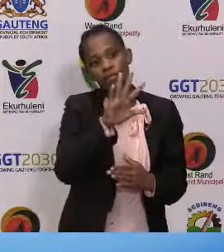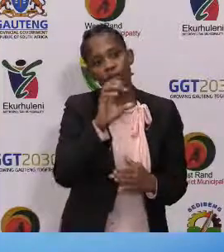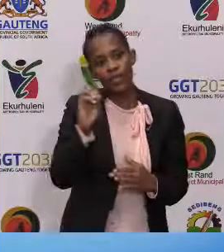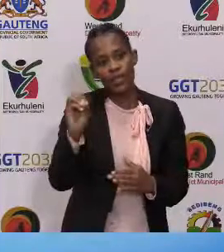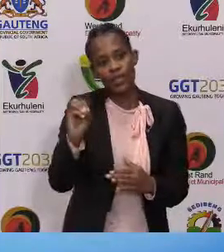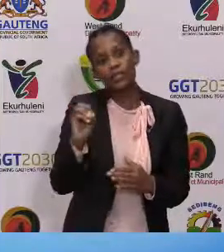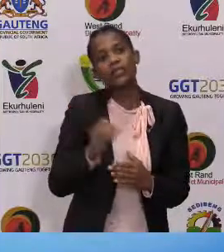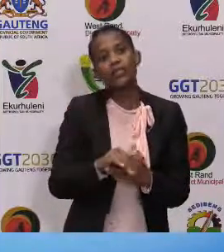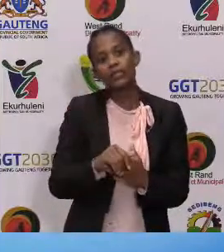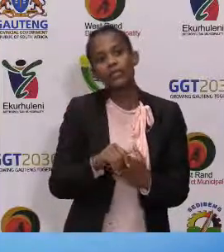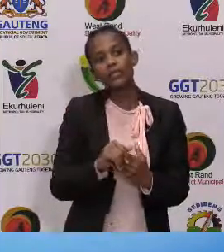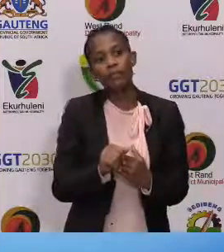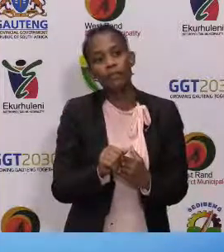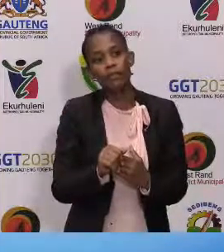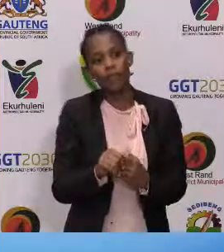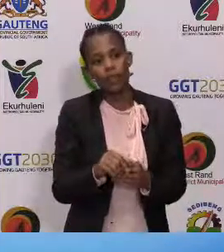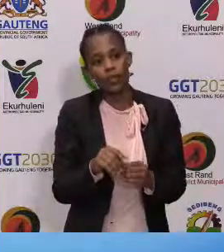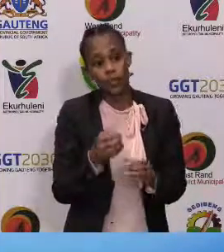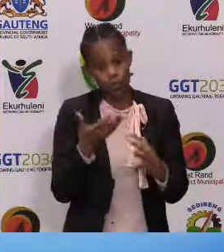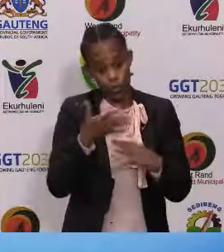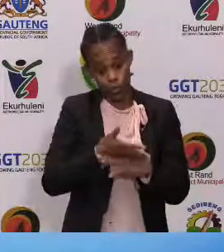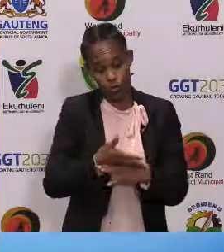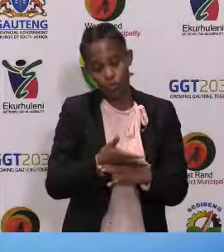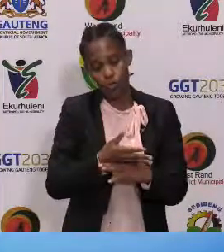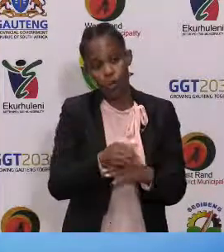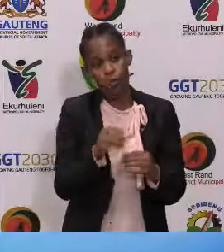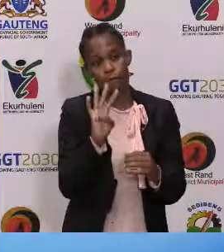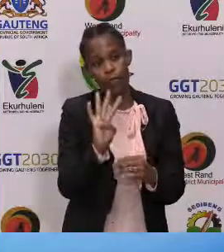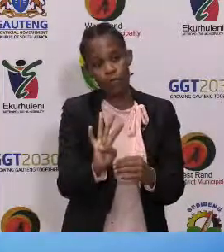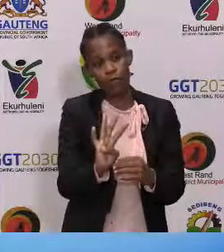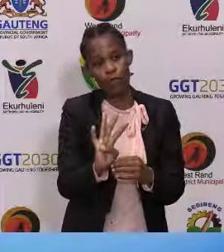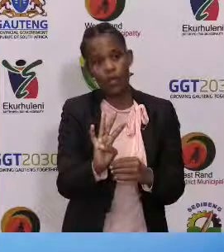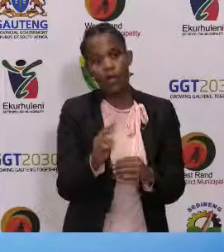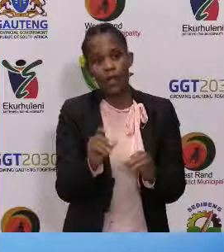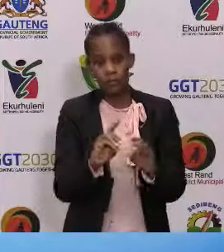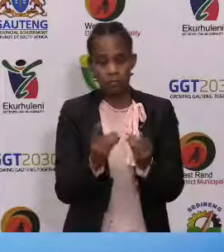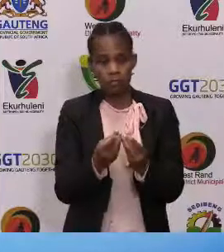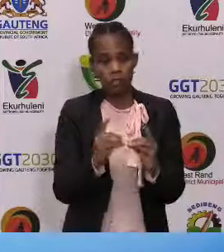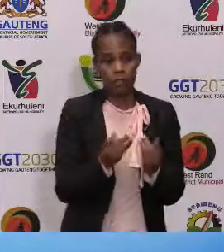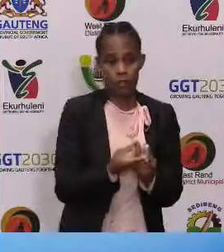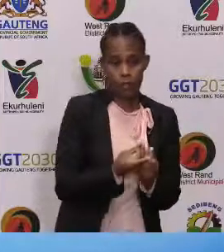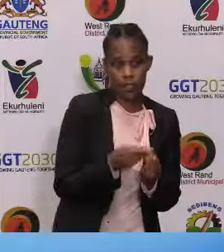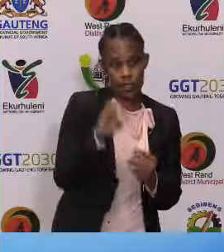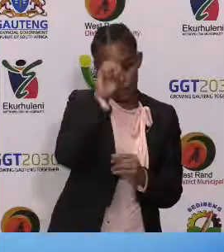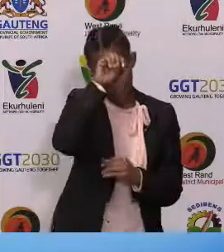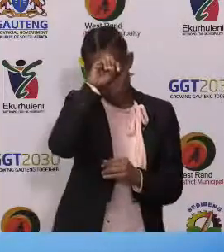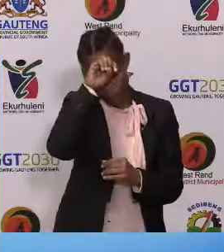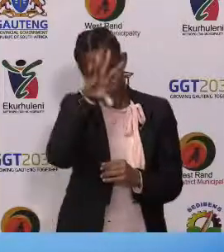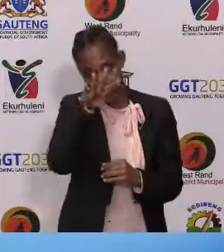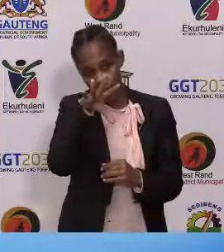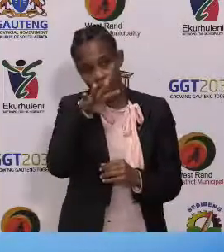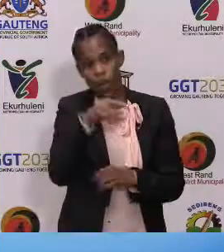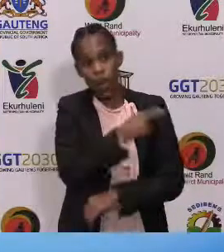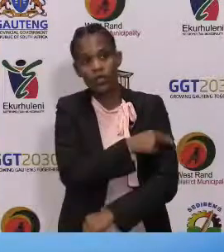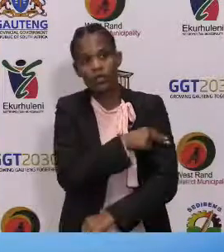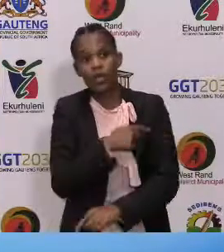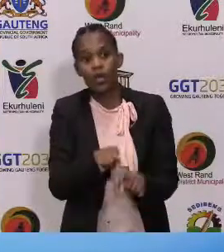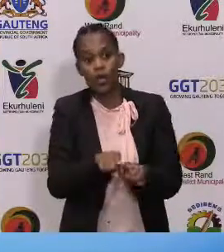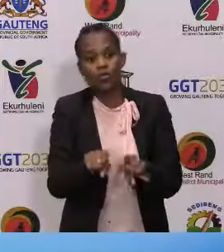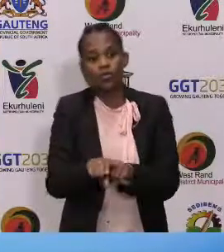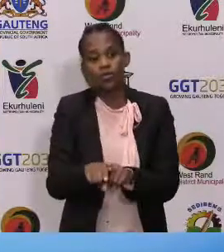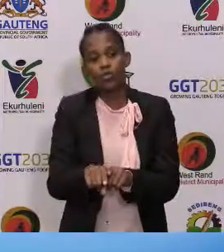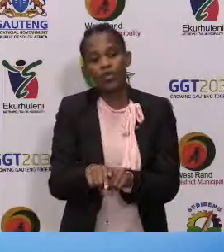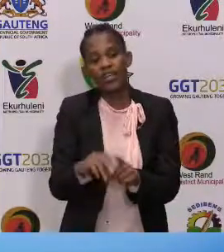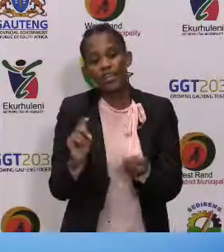1,575 critical beds through 4 APTs and a facility at Anglo. That was a mine hospital, and then we